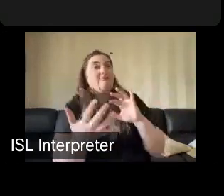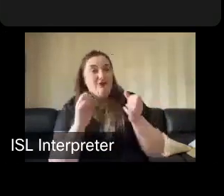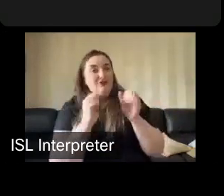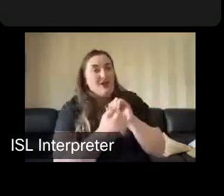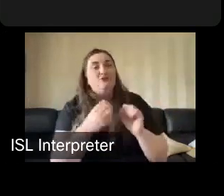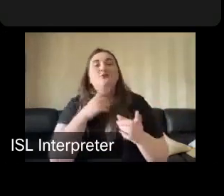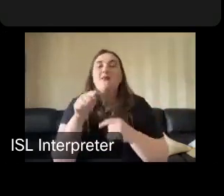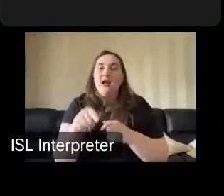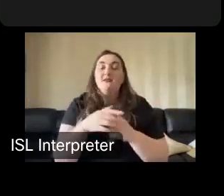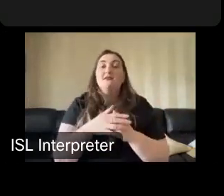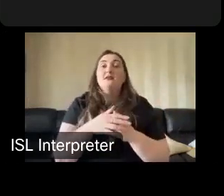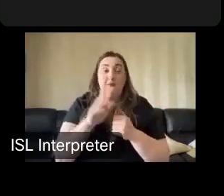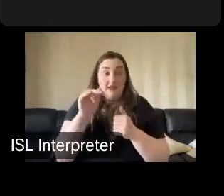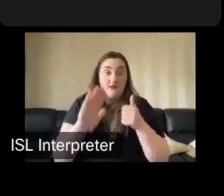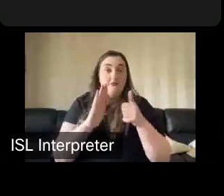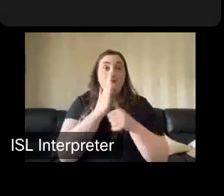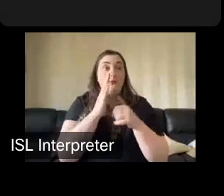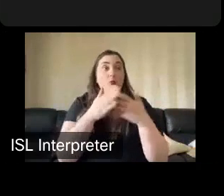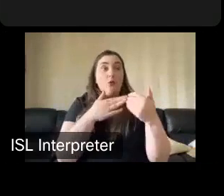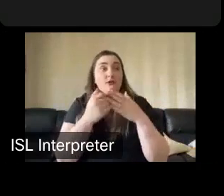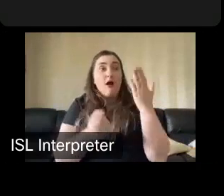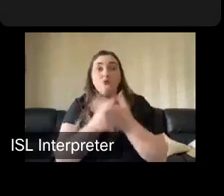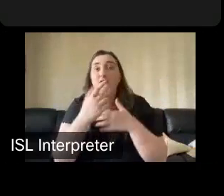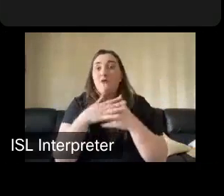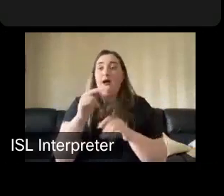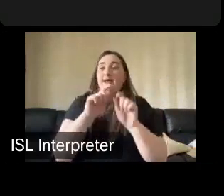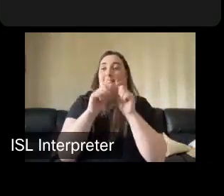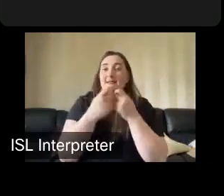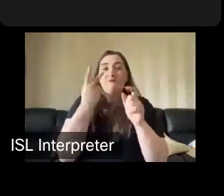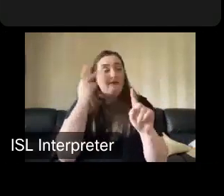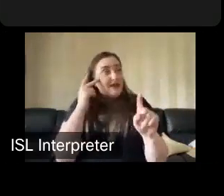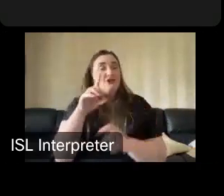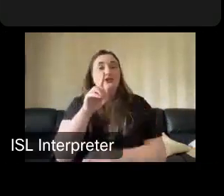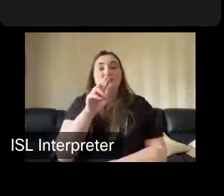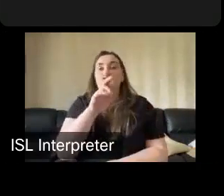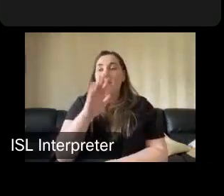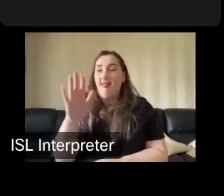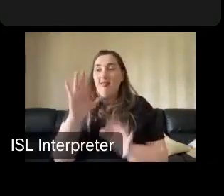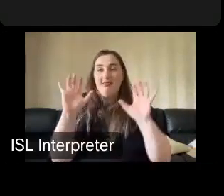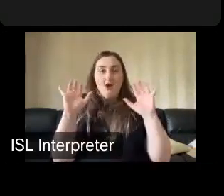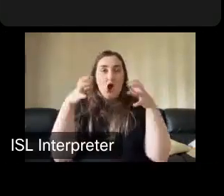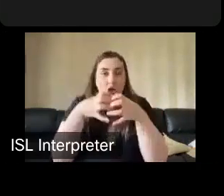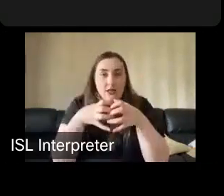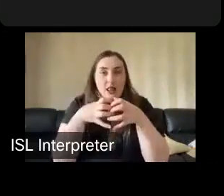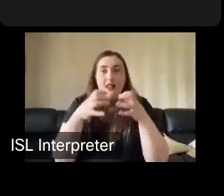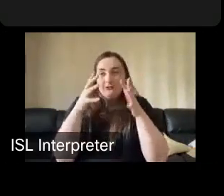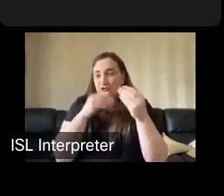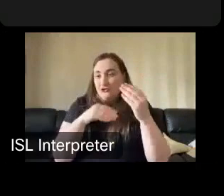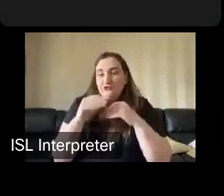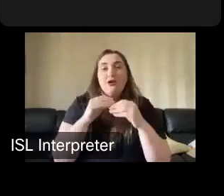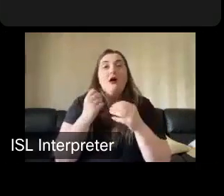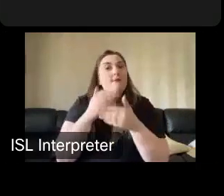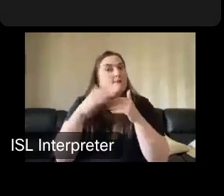prioritize opportunities for team reflections, for drills, for huddles. More and more of these are happening in